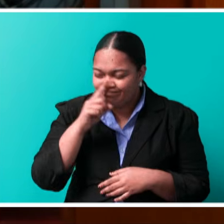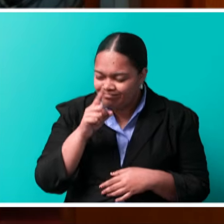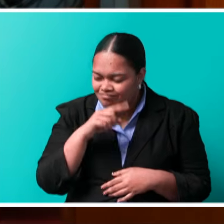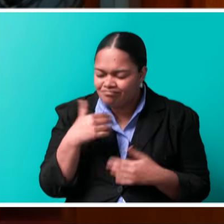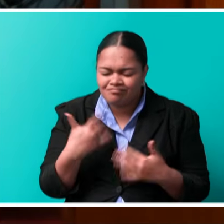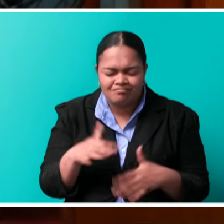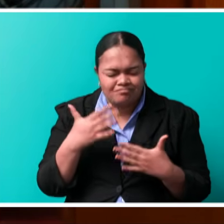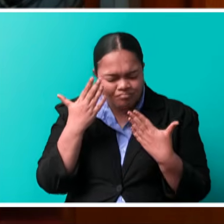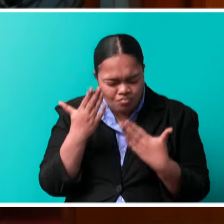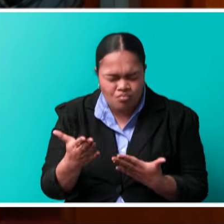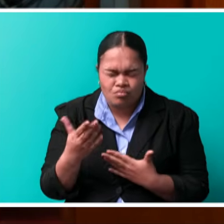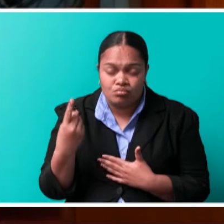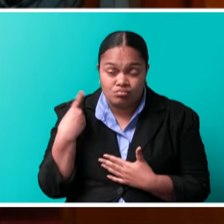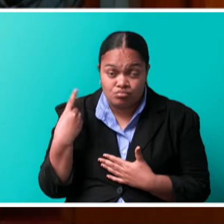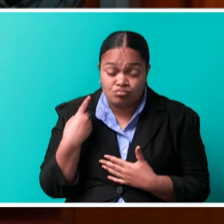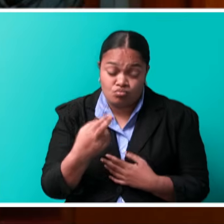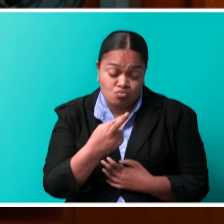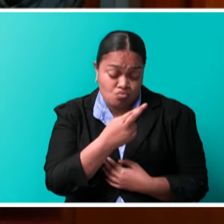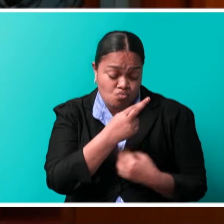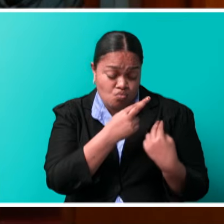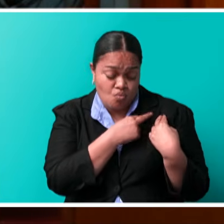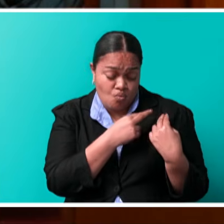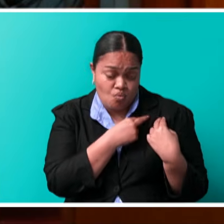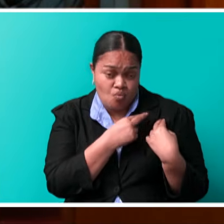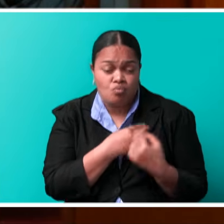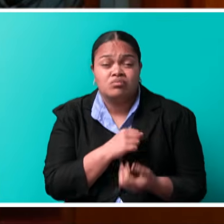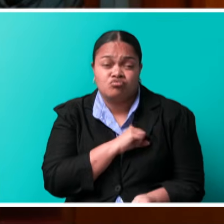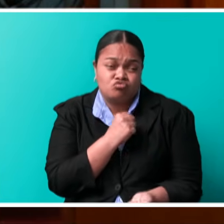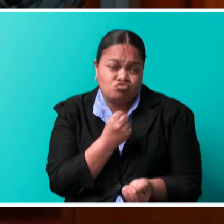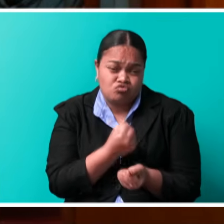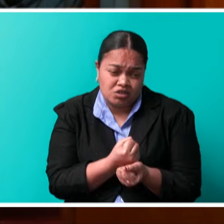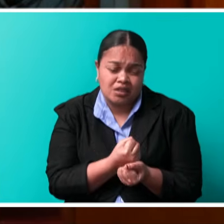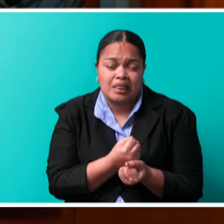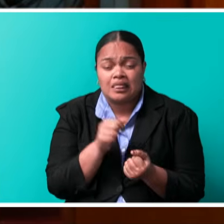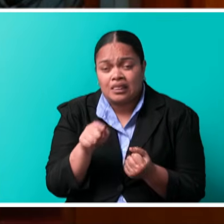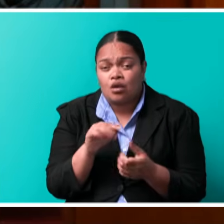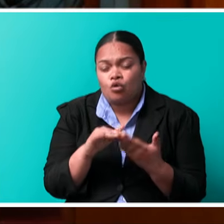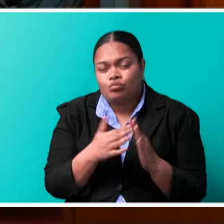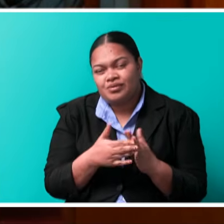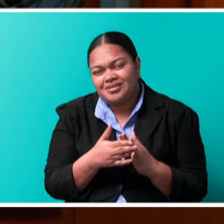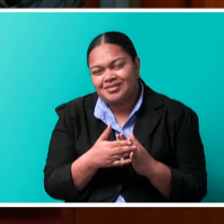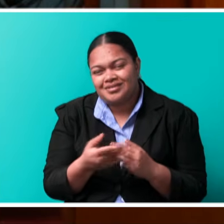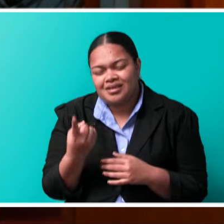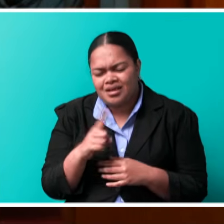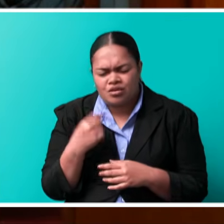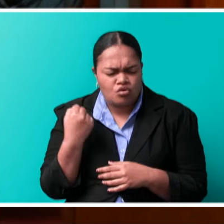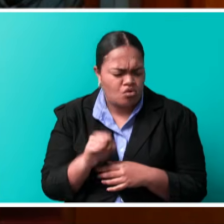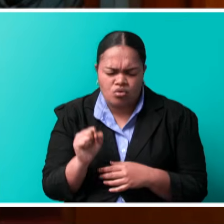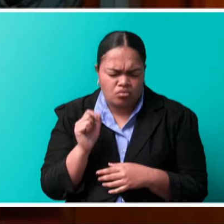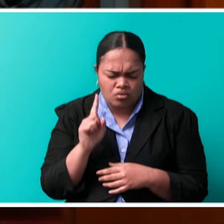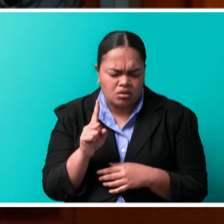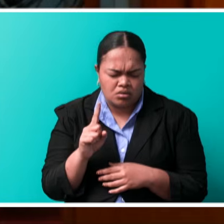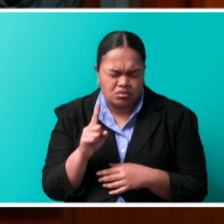its obligations, grows its economy, strengthens its communities, and leaves no generation